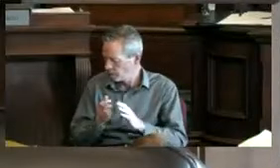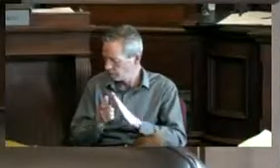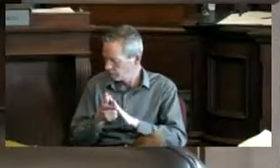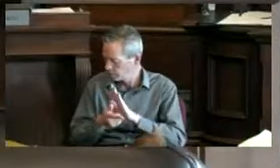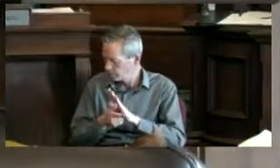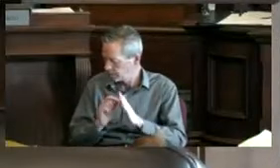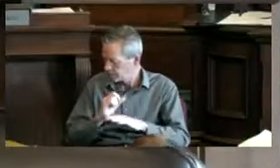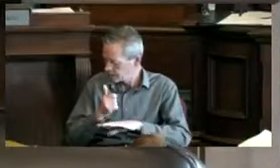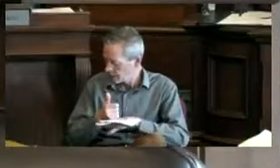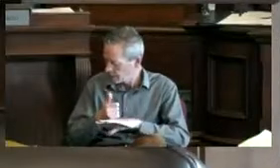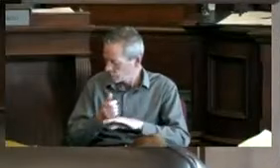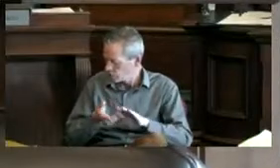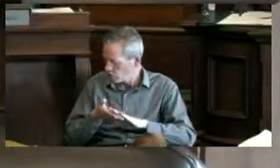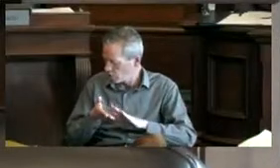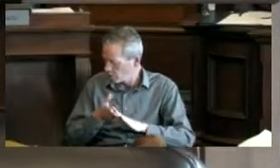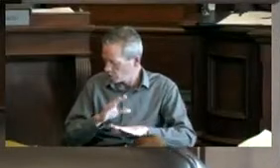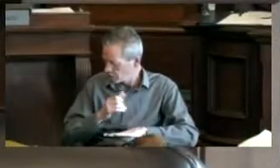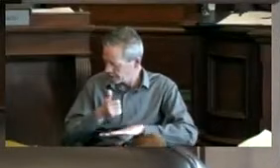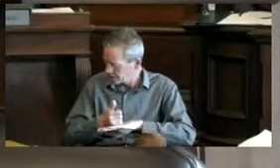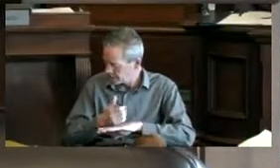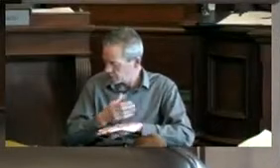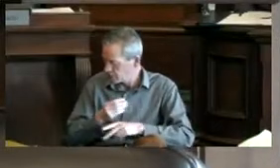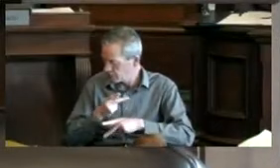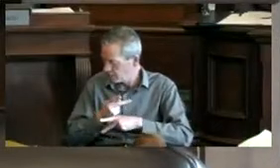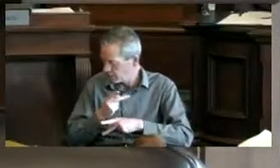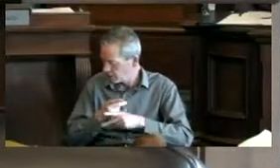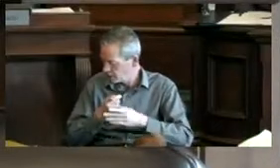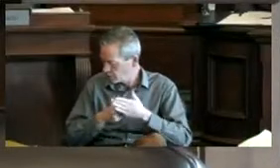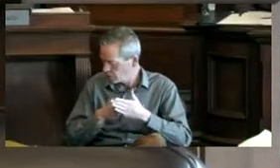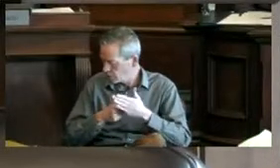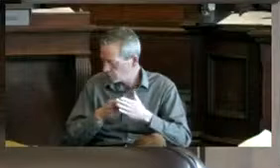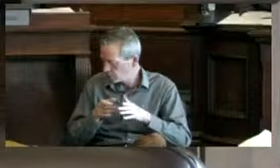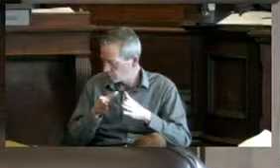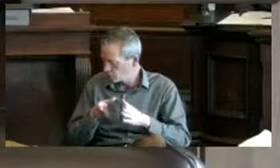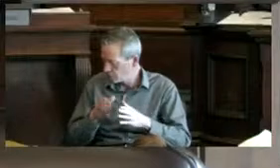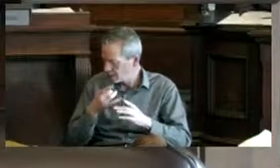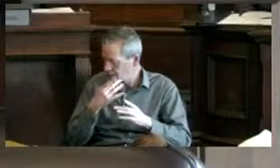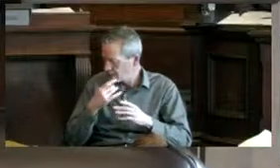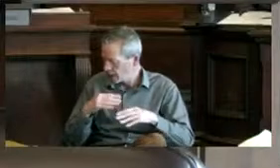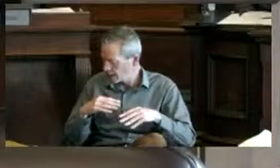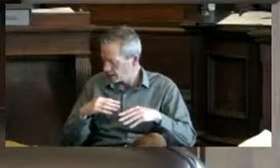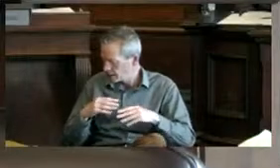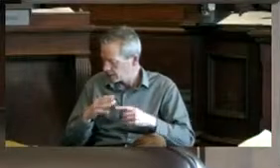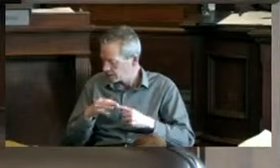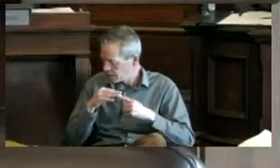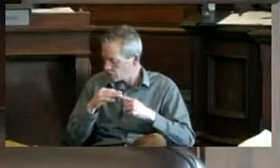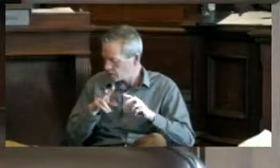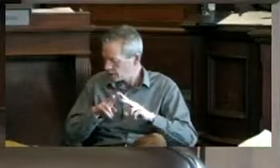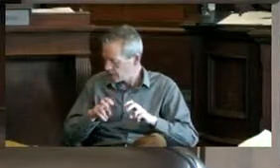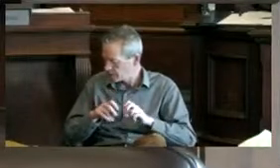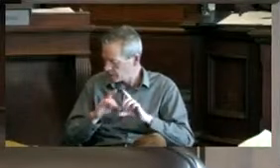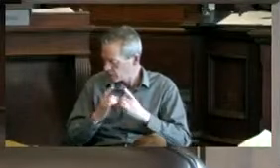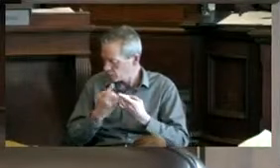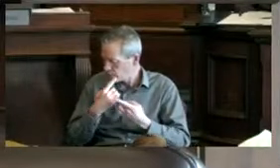ordinance establishing the operation, installation, and maintenance cost of street lighting special assessment districts for